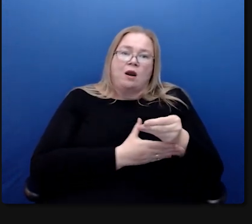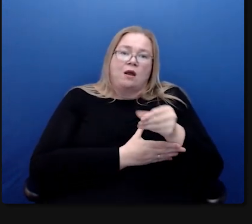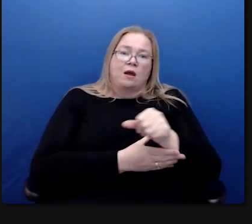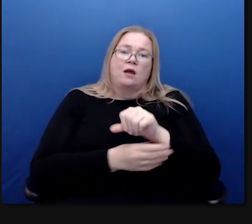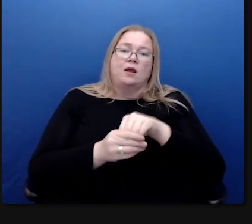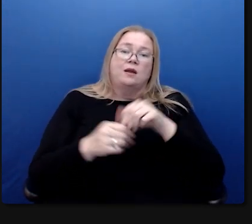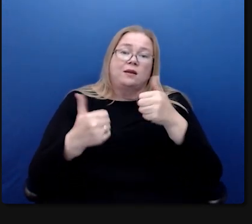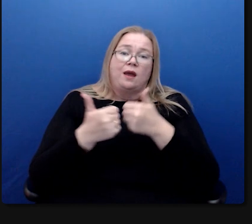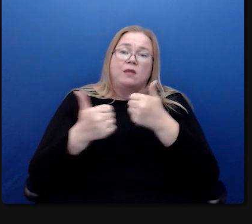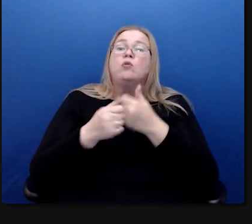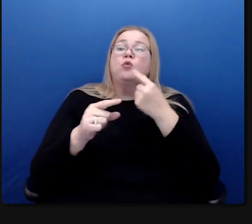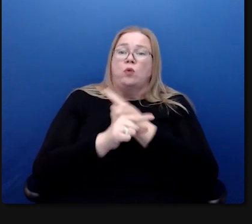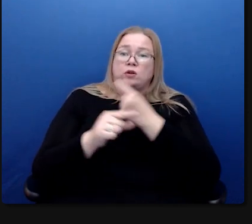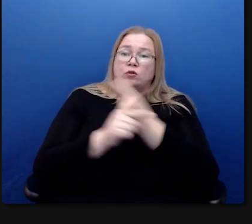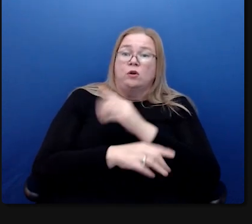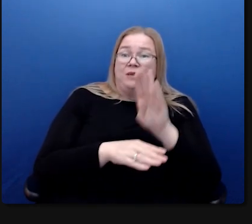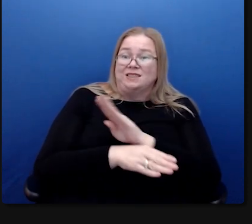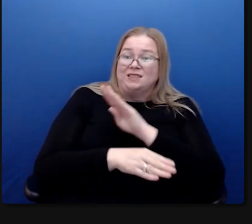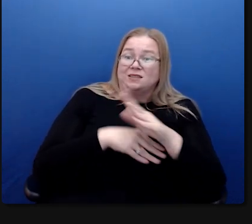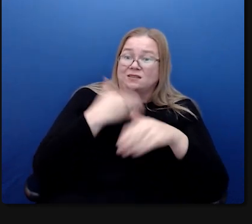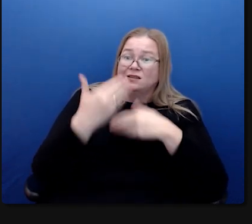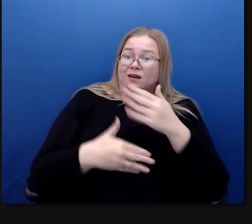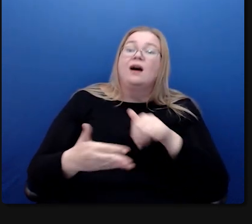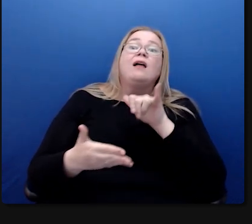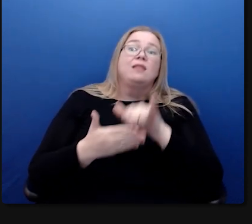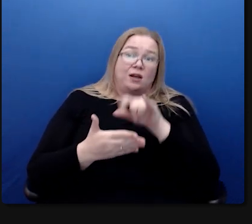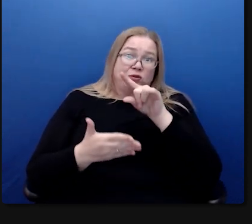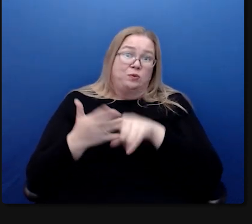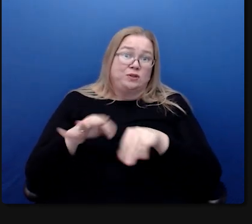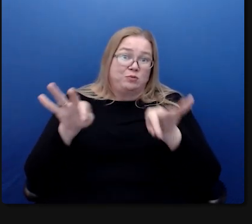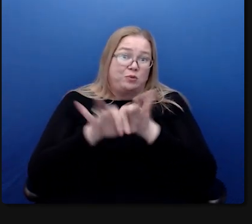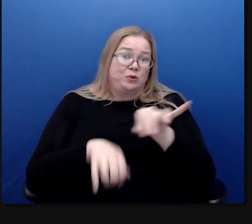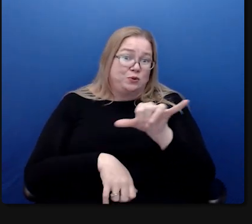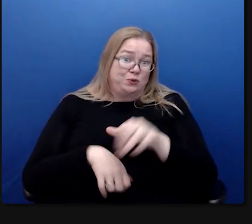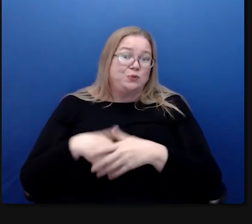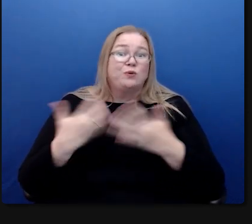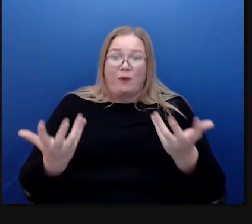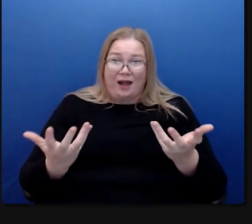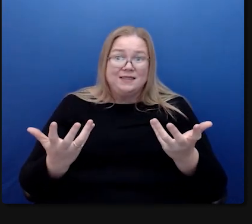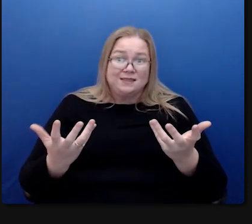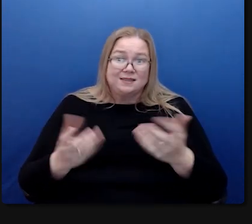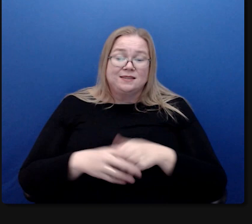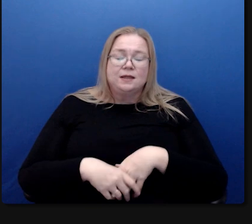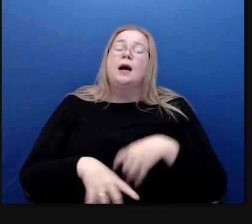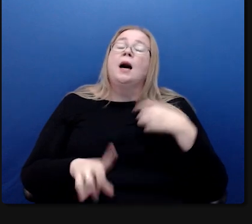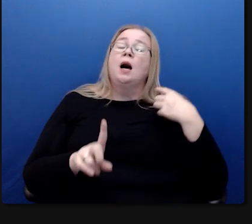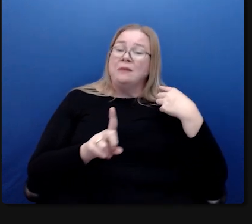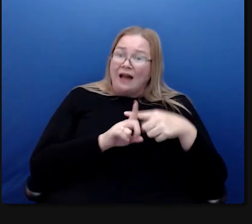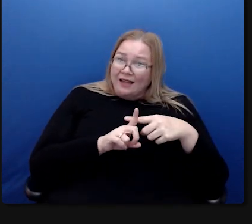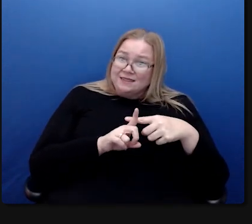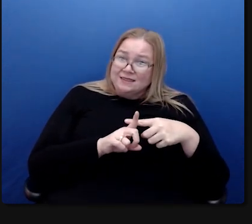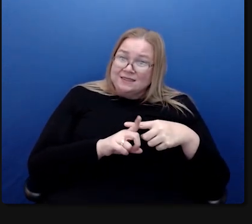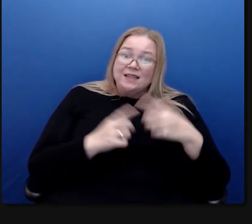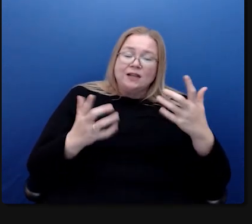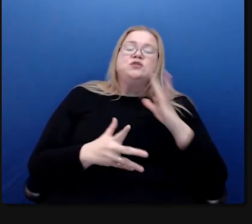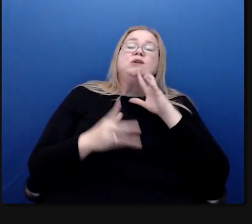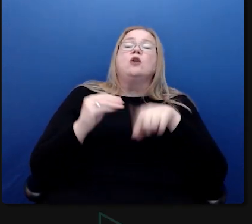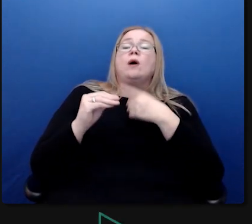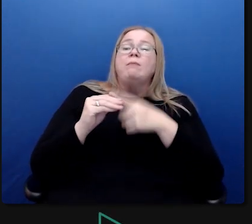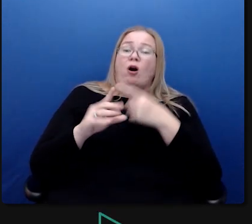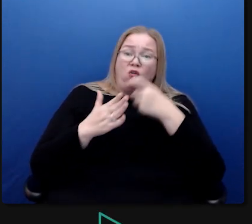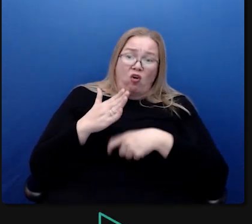our presentation today, I was talking about really the value of communities, right? And obviously beyond the value, the human value of